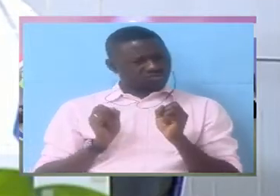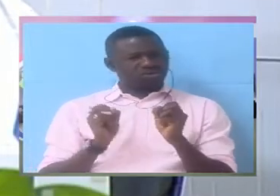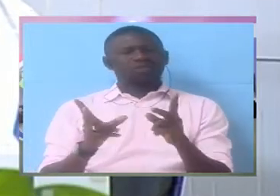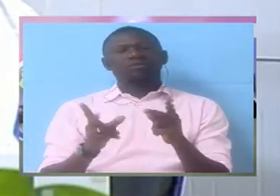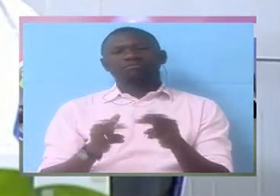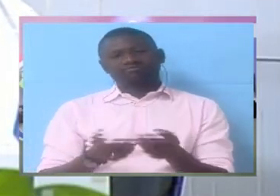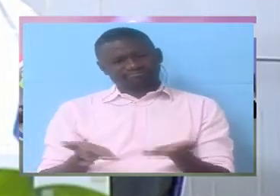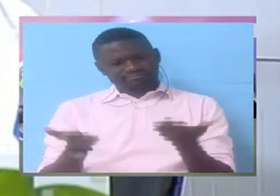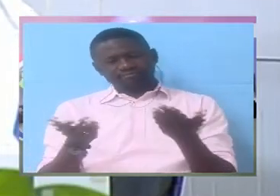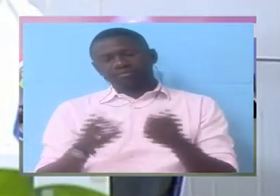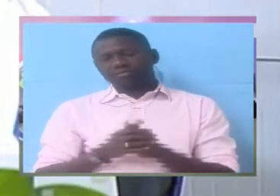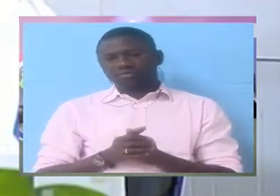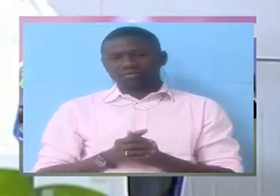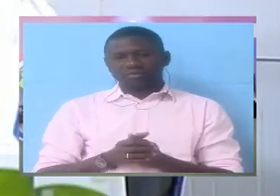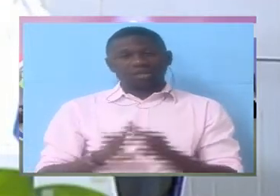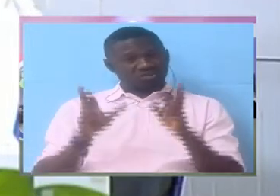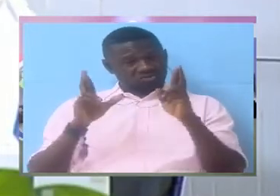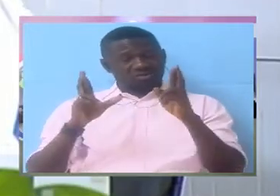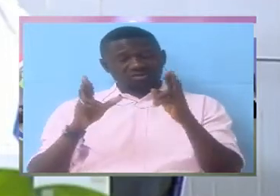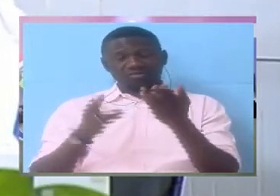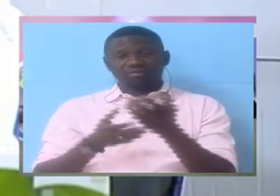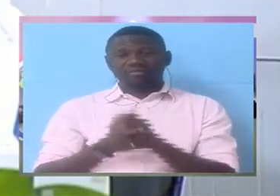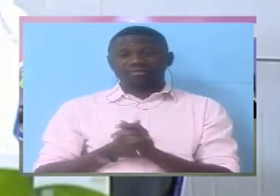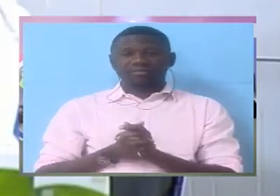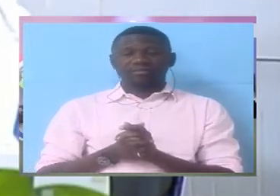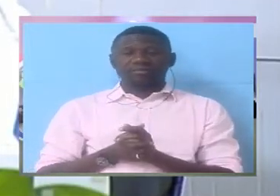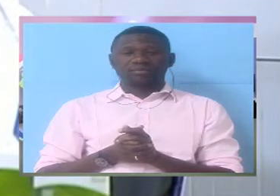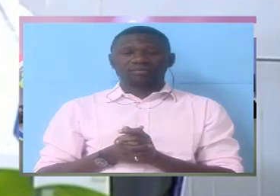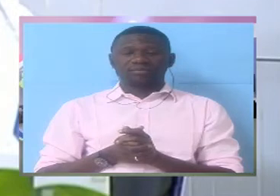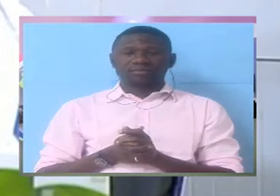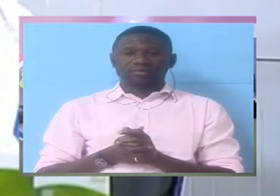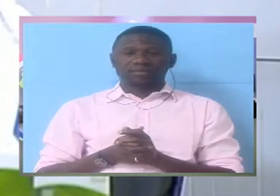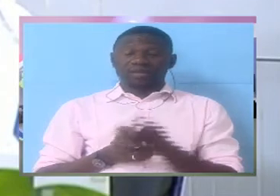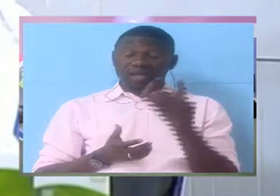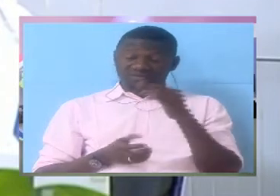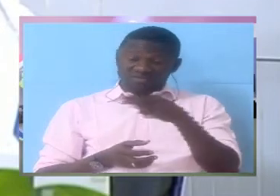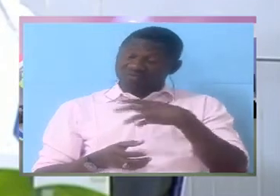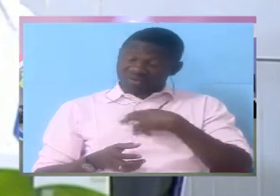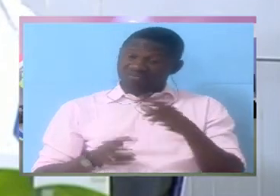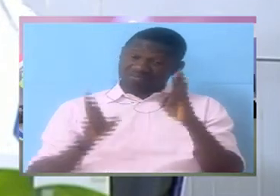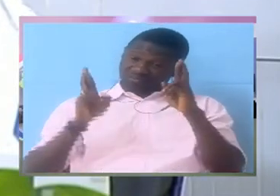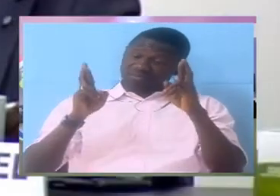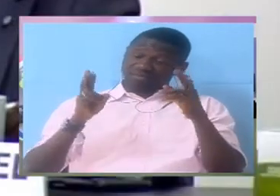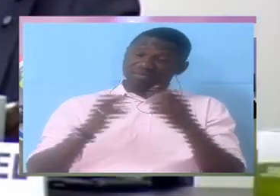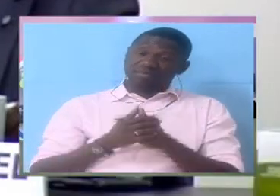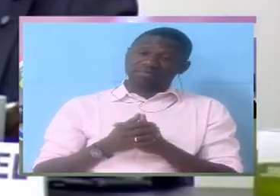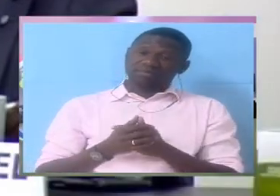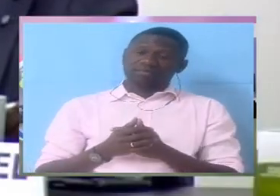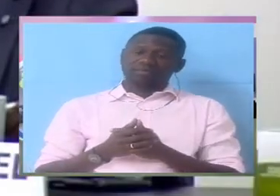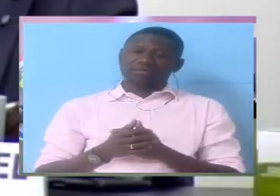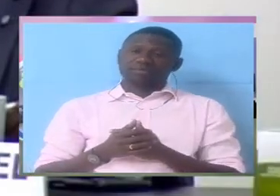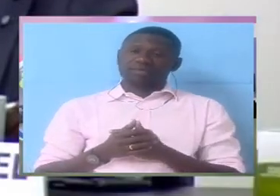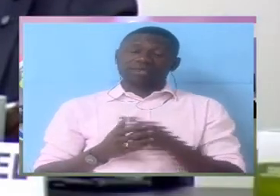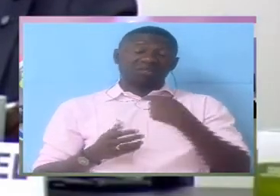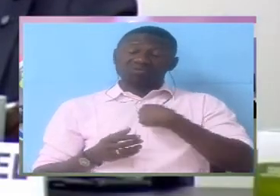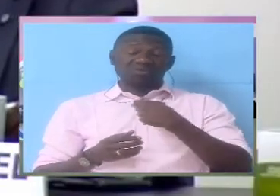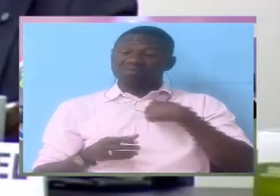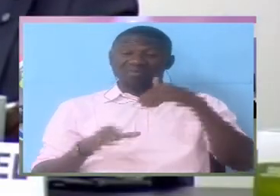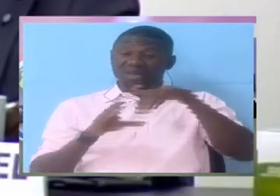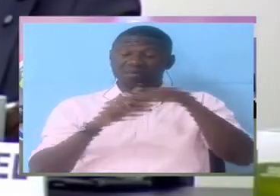As you wish. Let counsel as you wish. Lead counsel ni laftala nyamin dro. It's not my